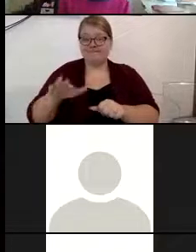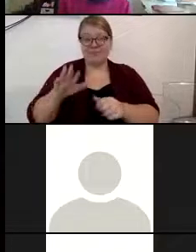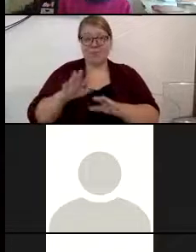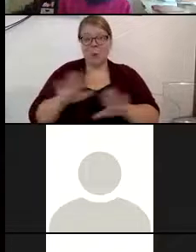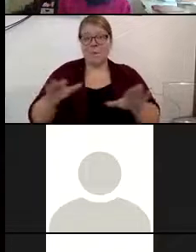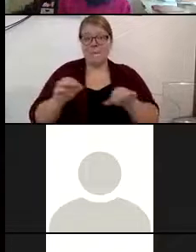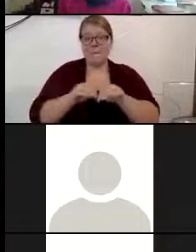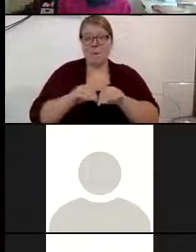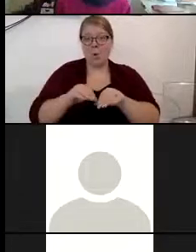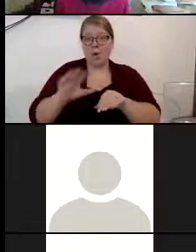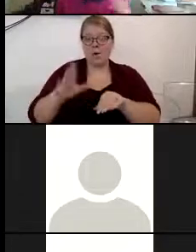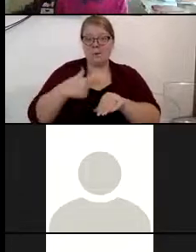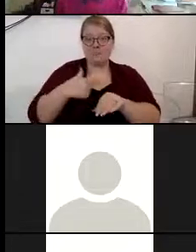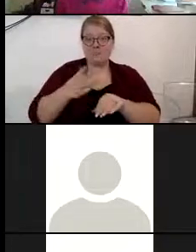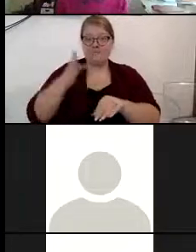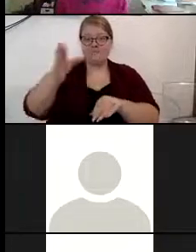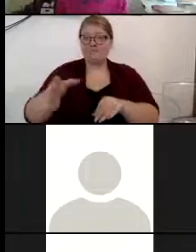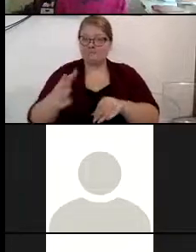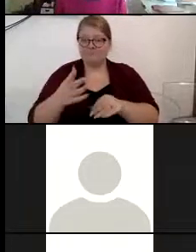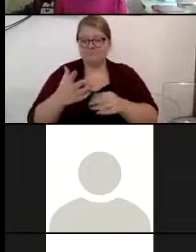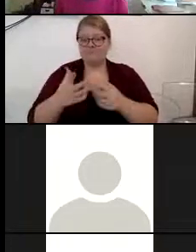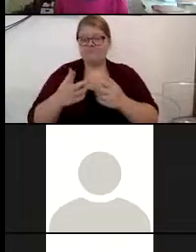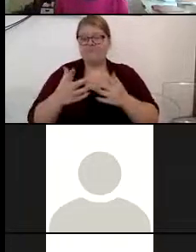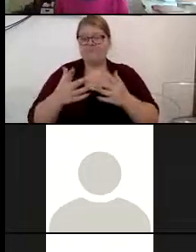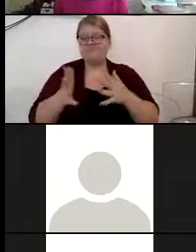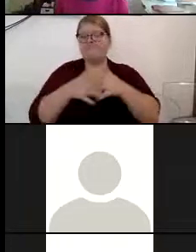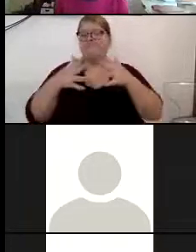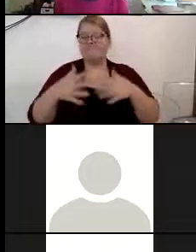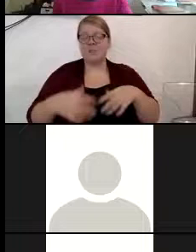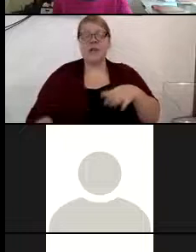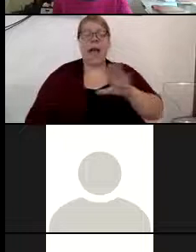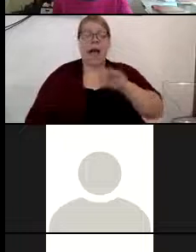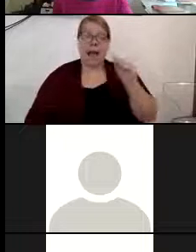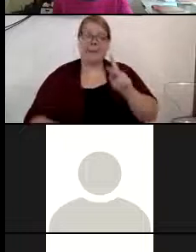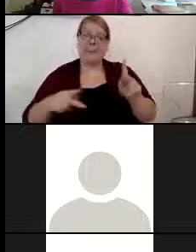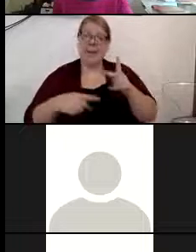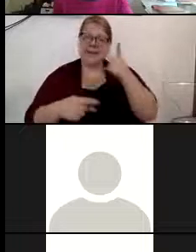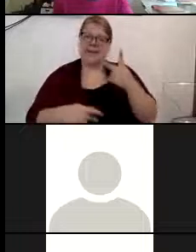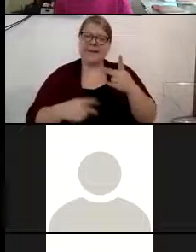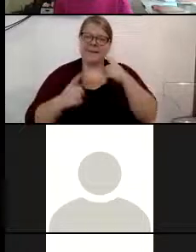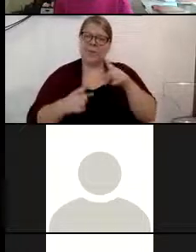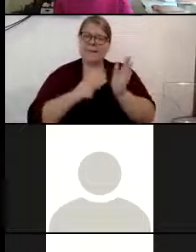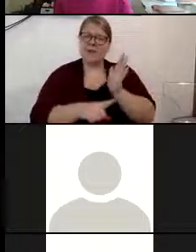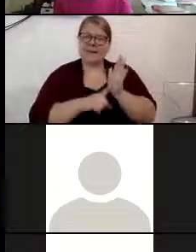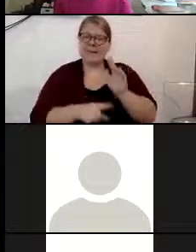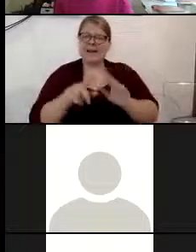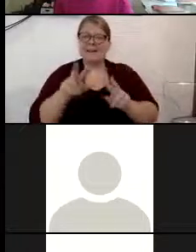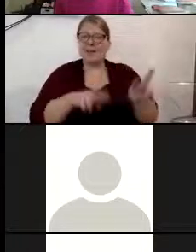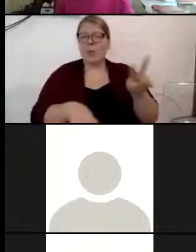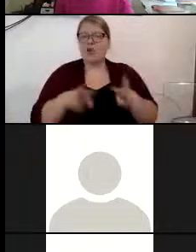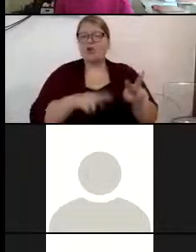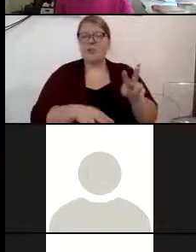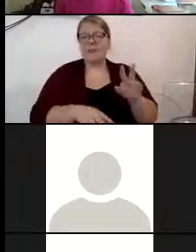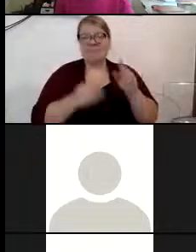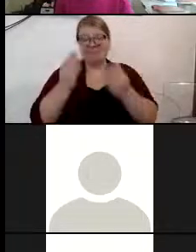compassionately pragmatic. What I tell people that I often see for forensic evaluations, you know, it's just not